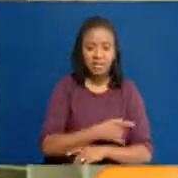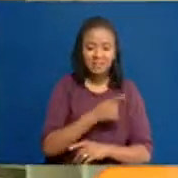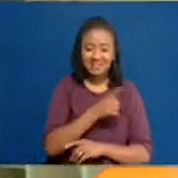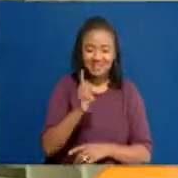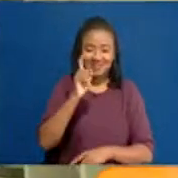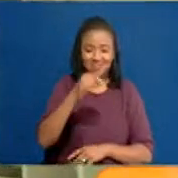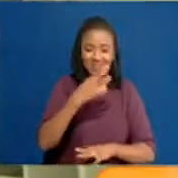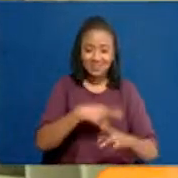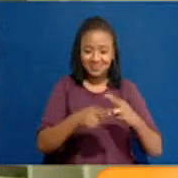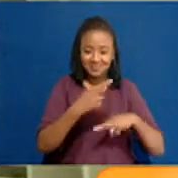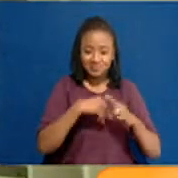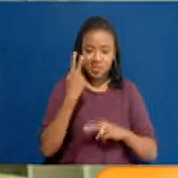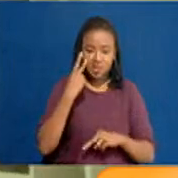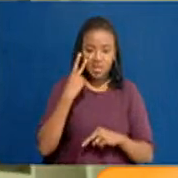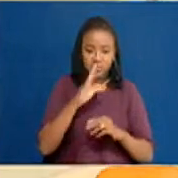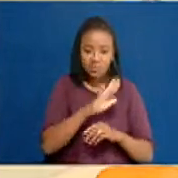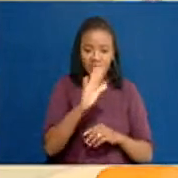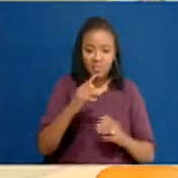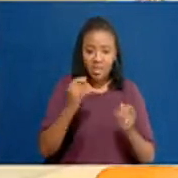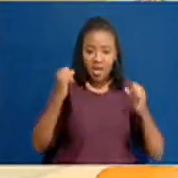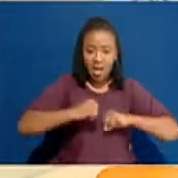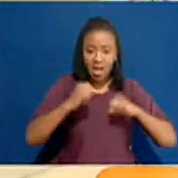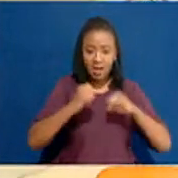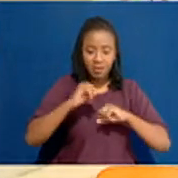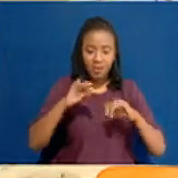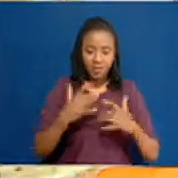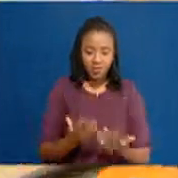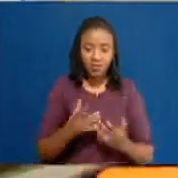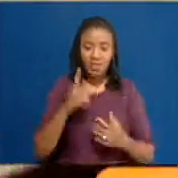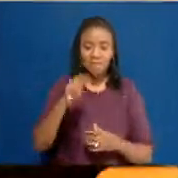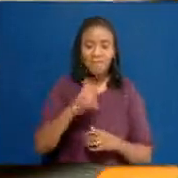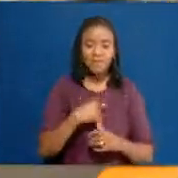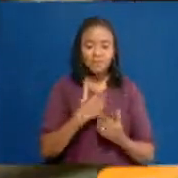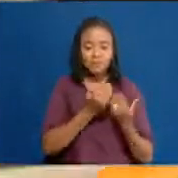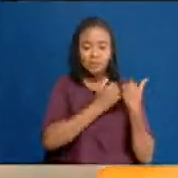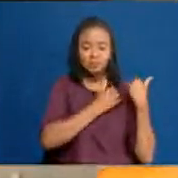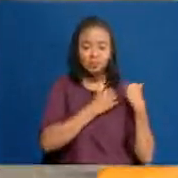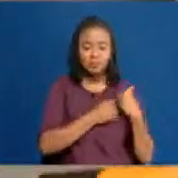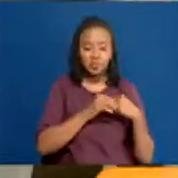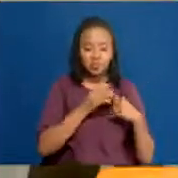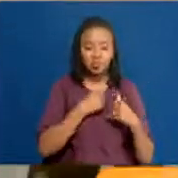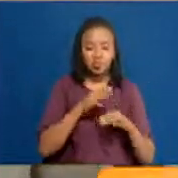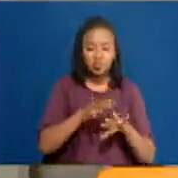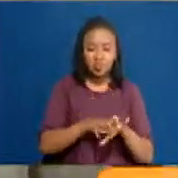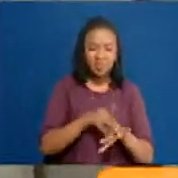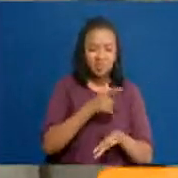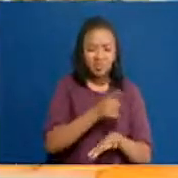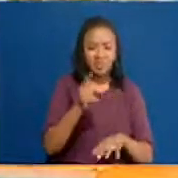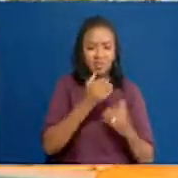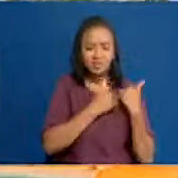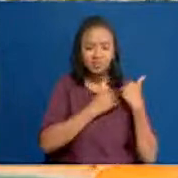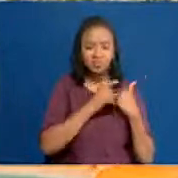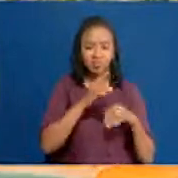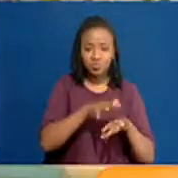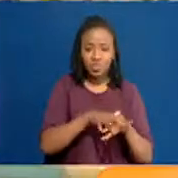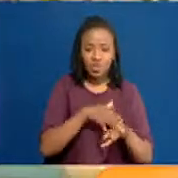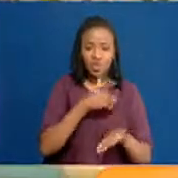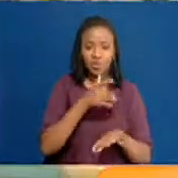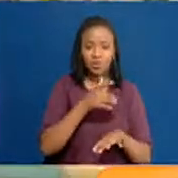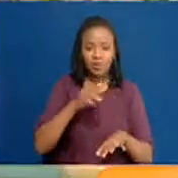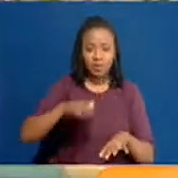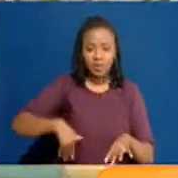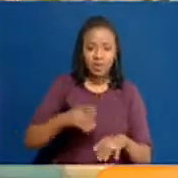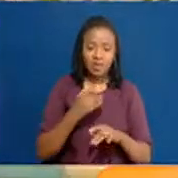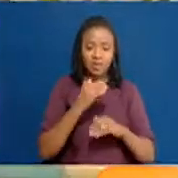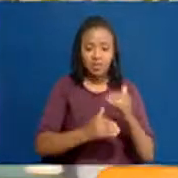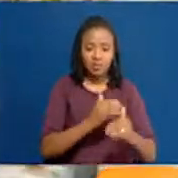look into their agreements, taken to task for allegedly dragging the process. Even as